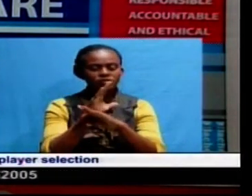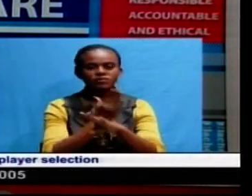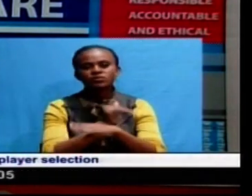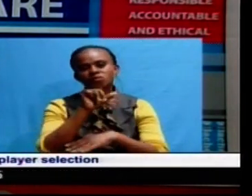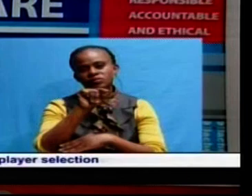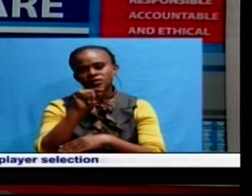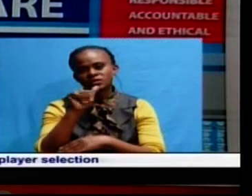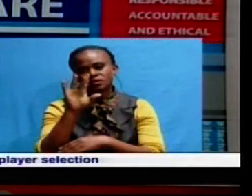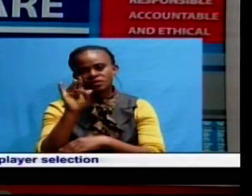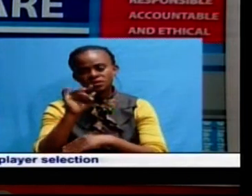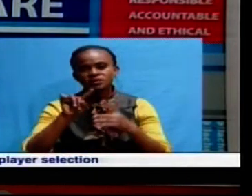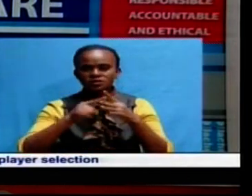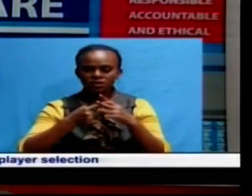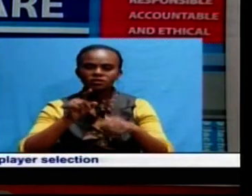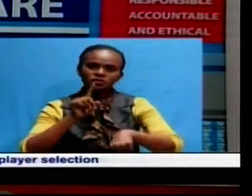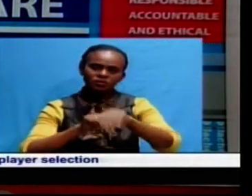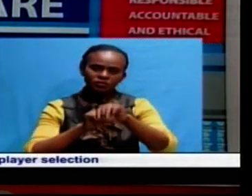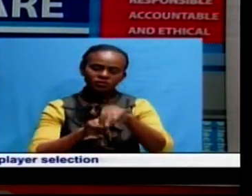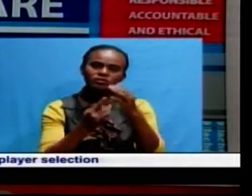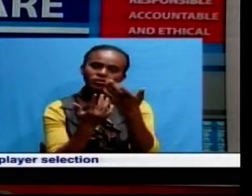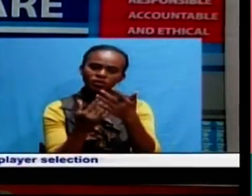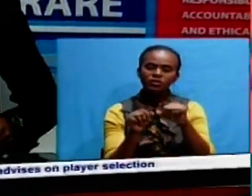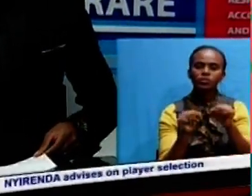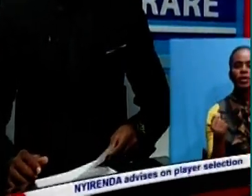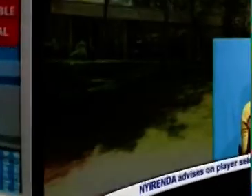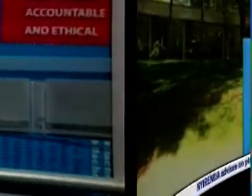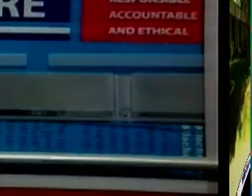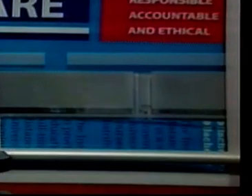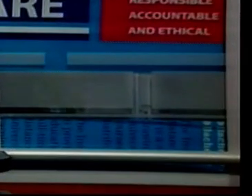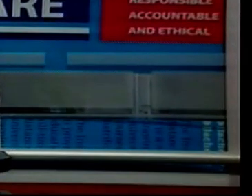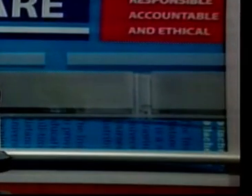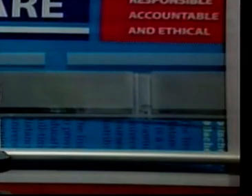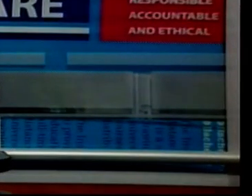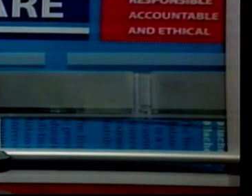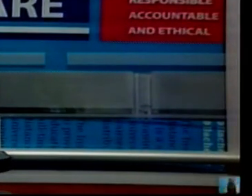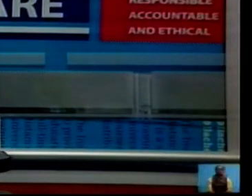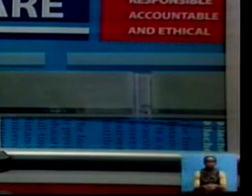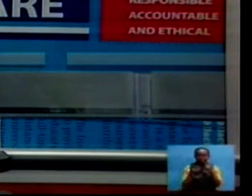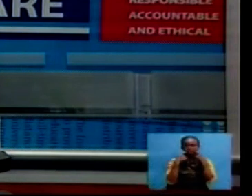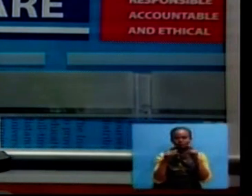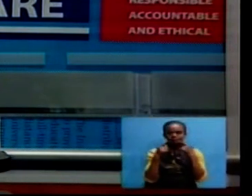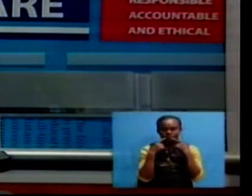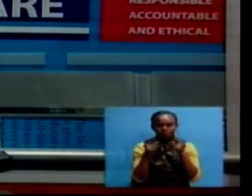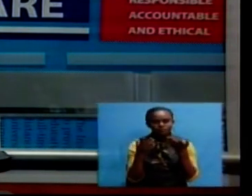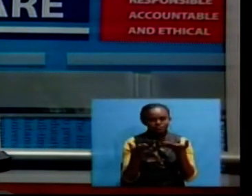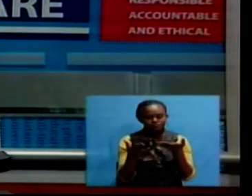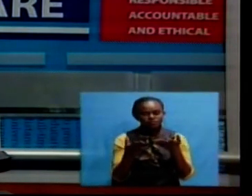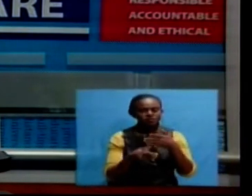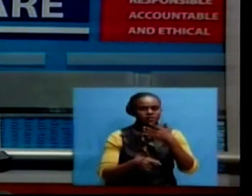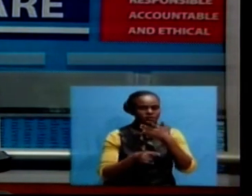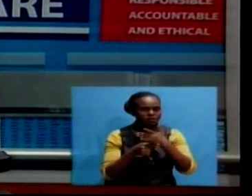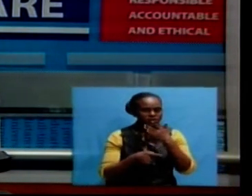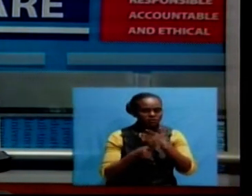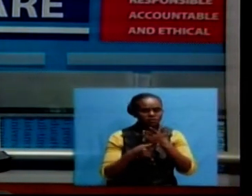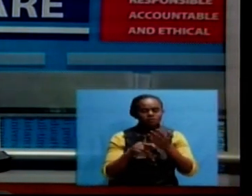2018 football season starts. I have details coming up shortly. Stay here. My name is Brian Mulamba. City of Lusaka Football